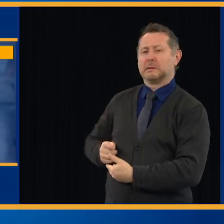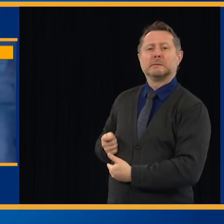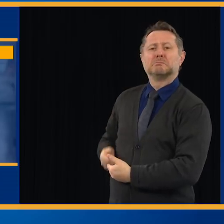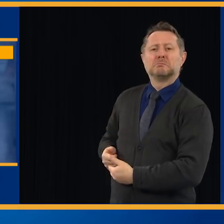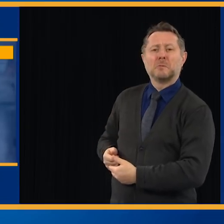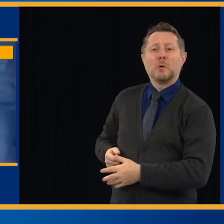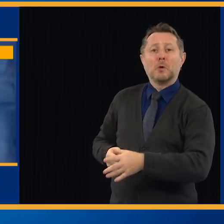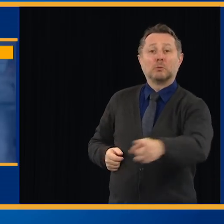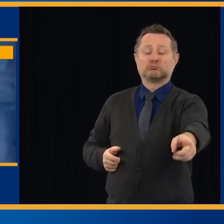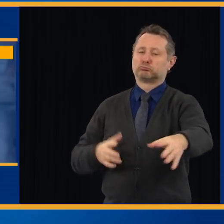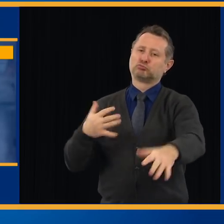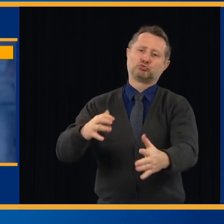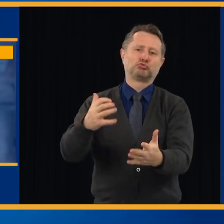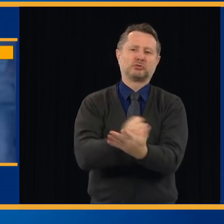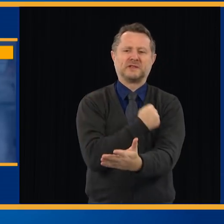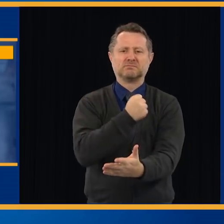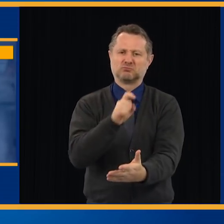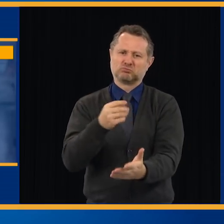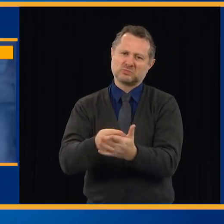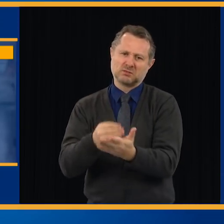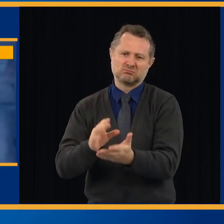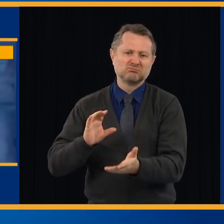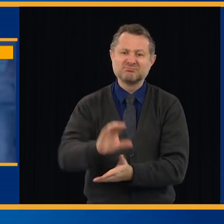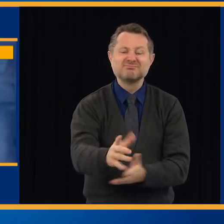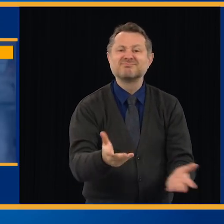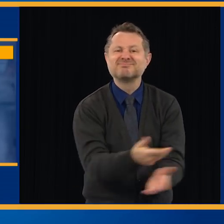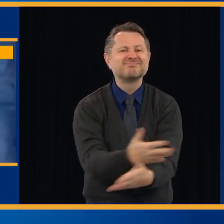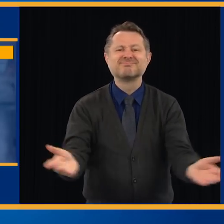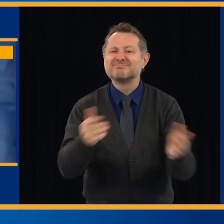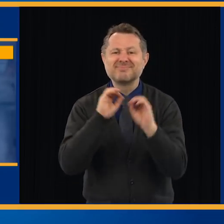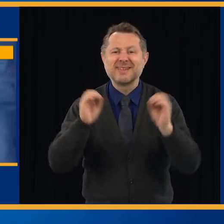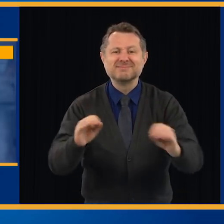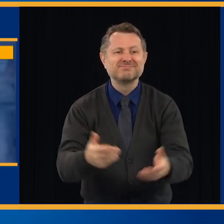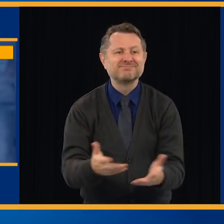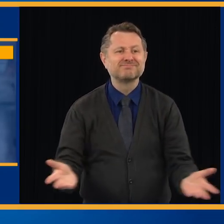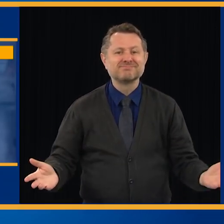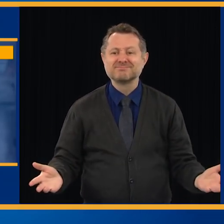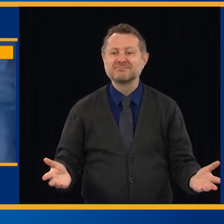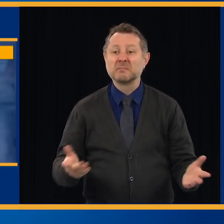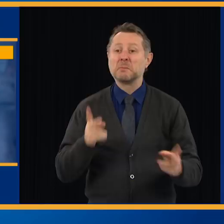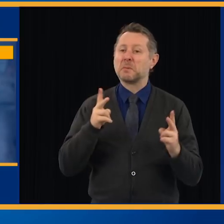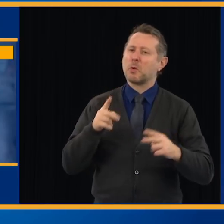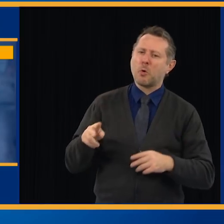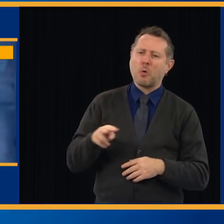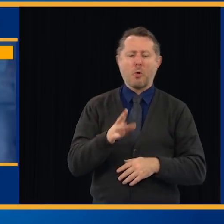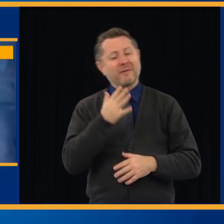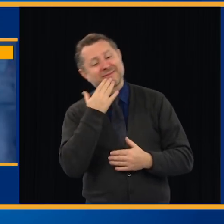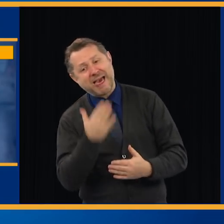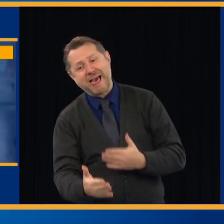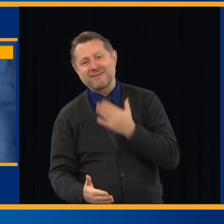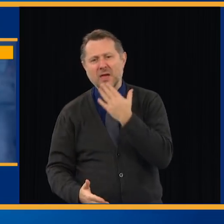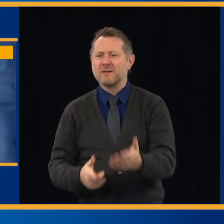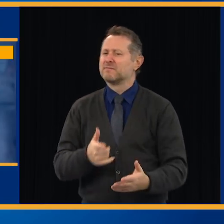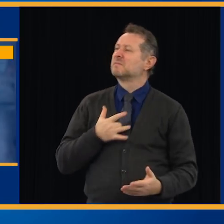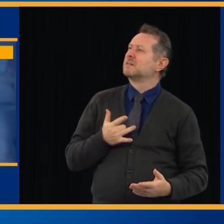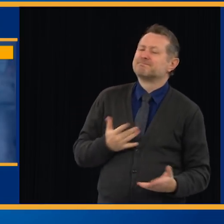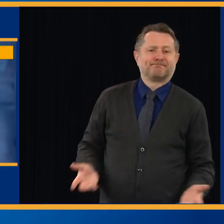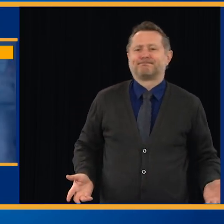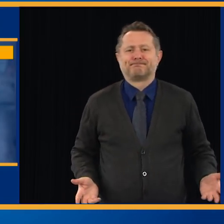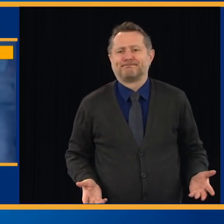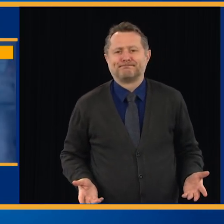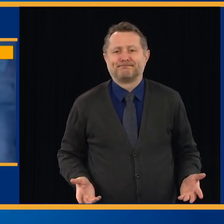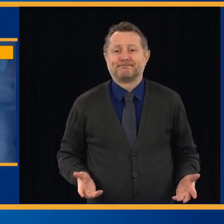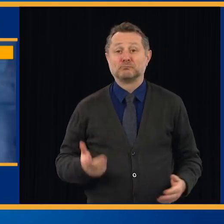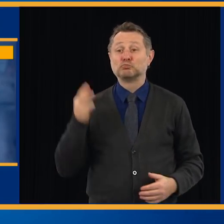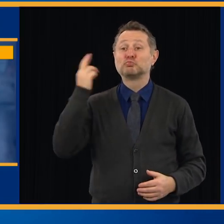not because people say thank you, God bless you. They're doing it because it's their value and their honor and their pride and